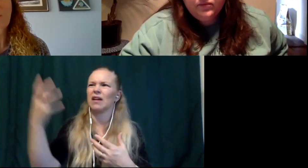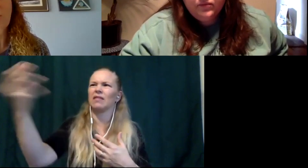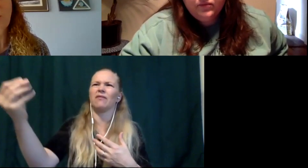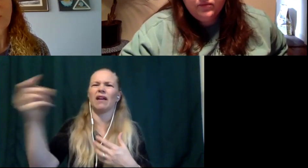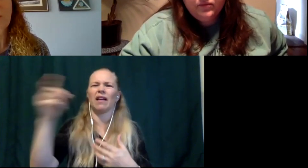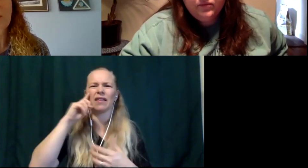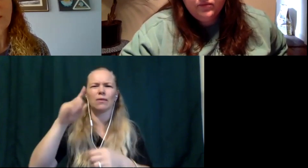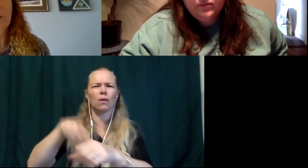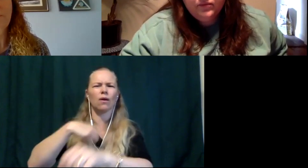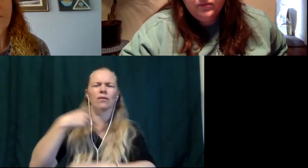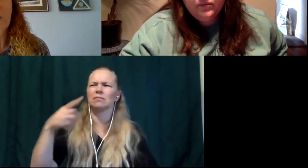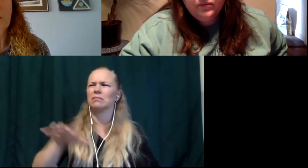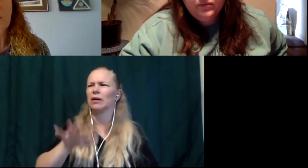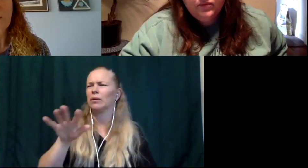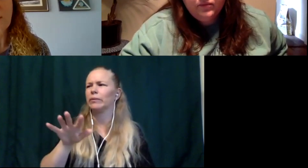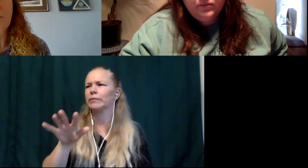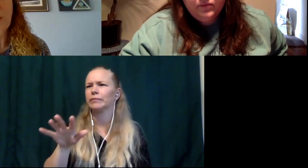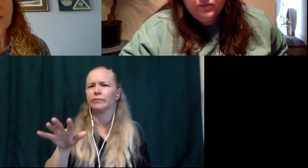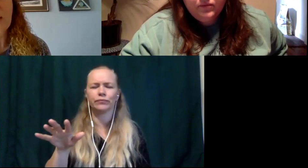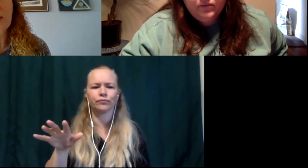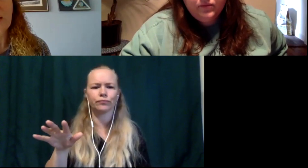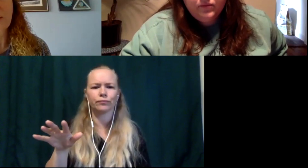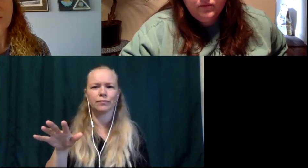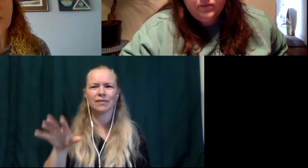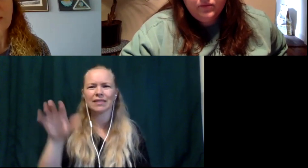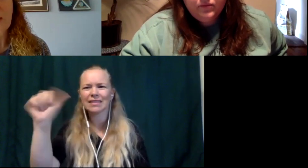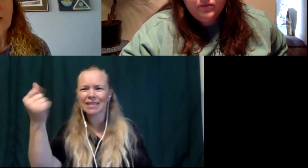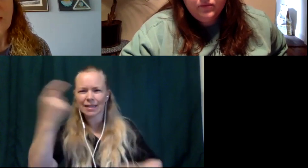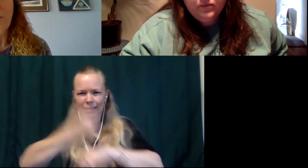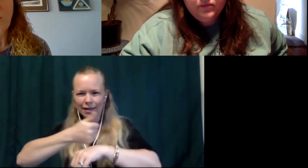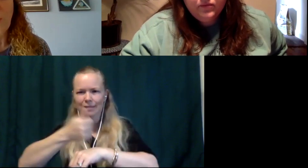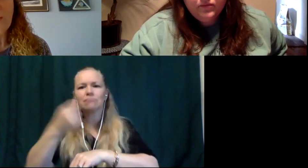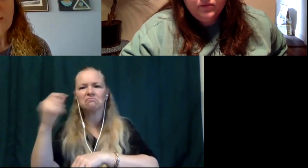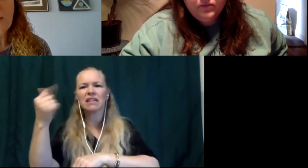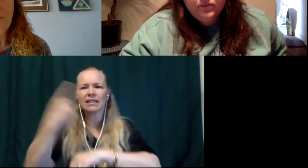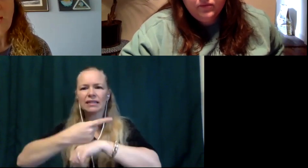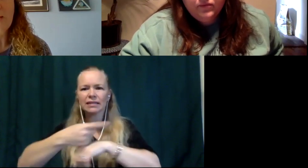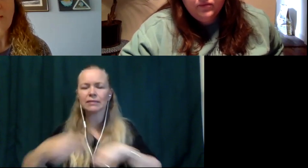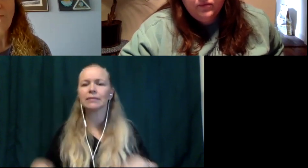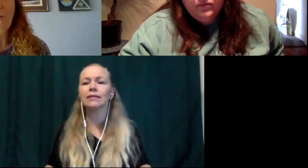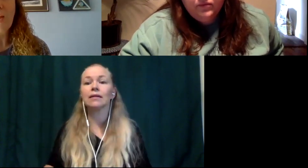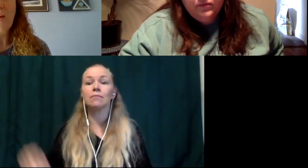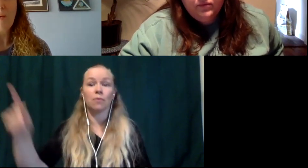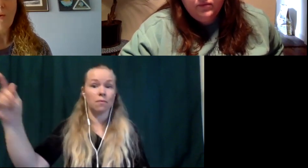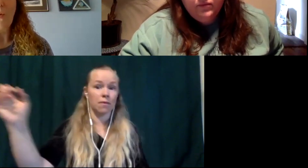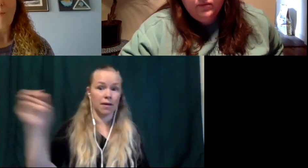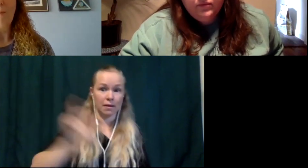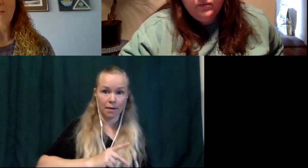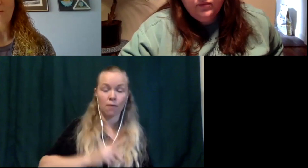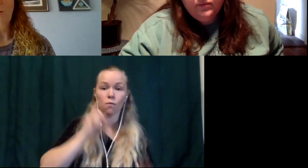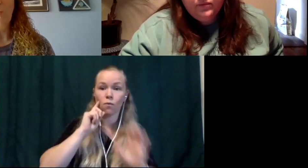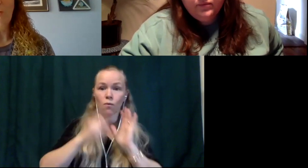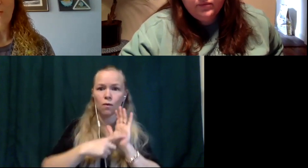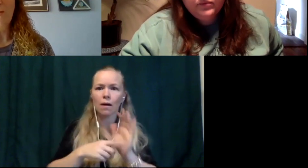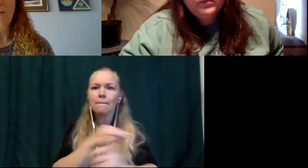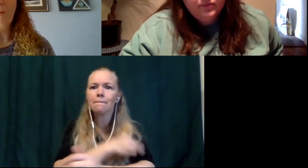longest mission was maybe 10 days. But when they did come back, they found, my